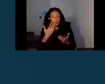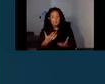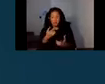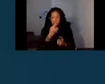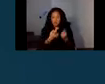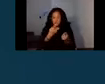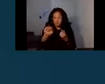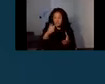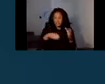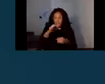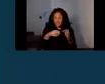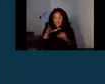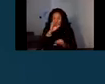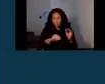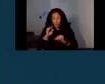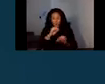and composers.